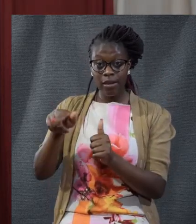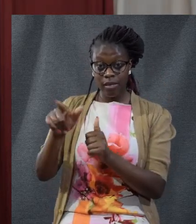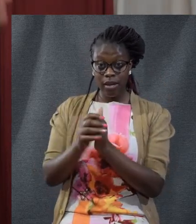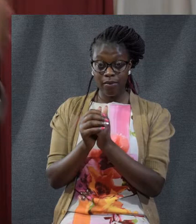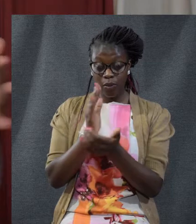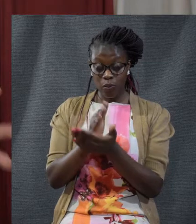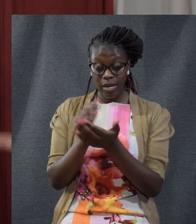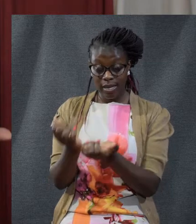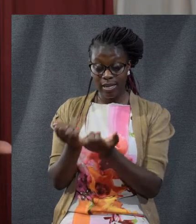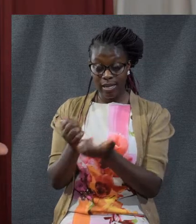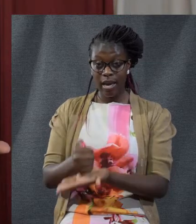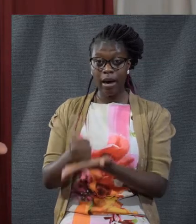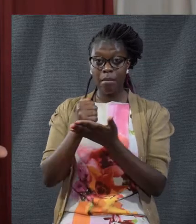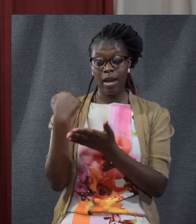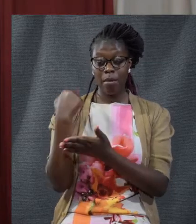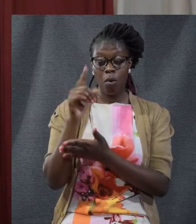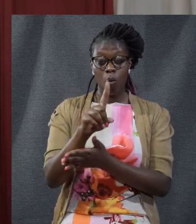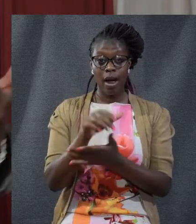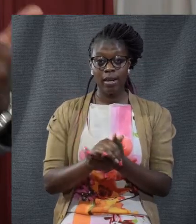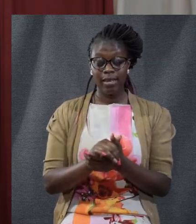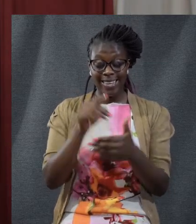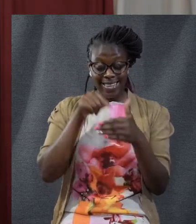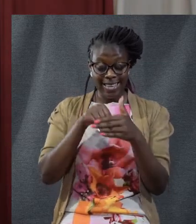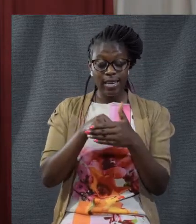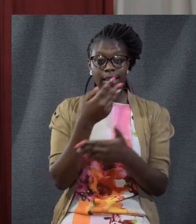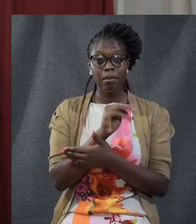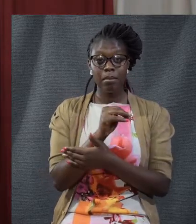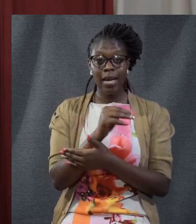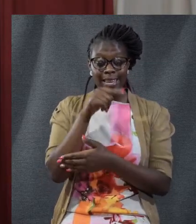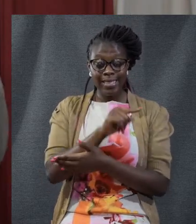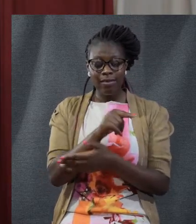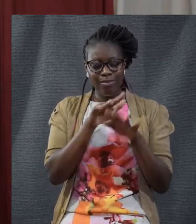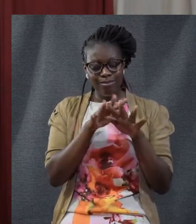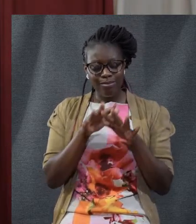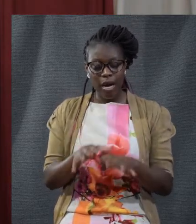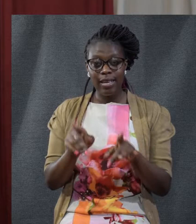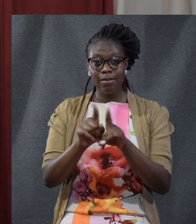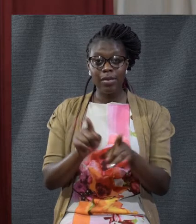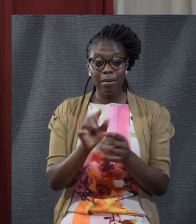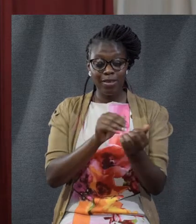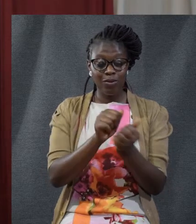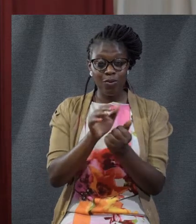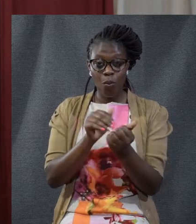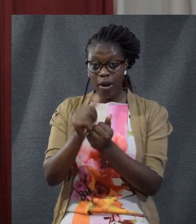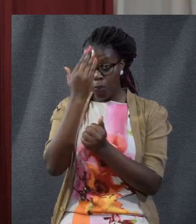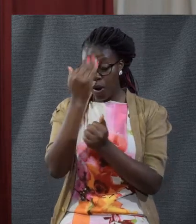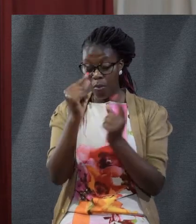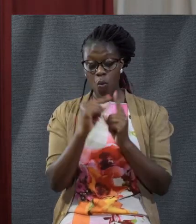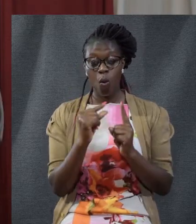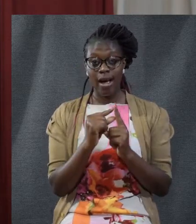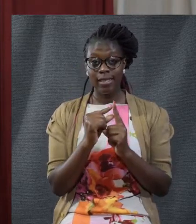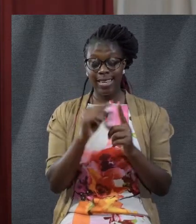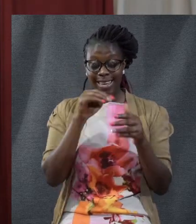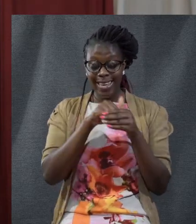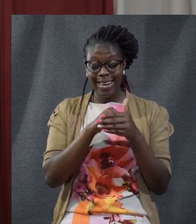he is desperate. One is from within him. He is tormented and crushed with words.